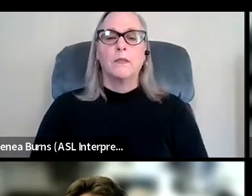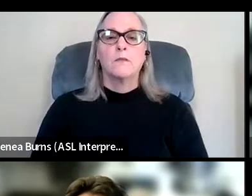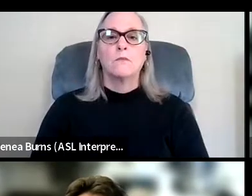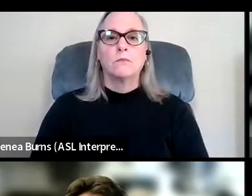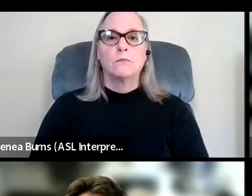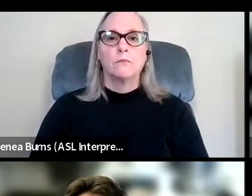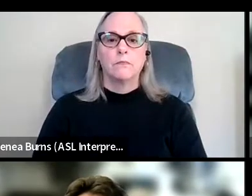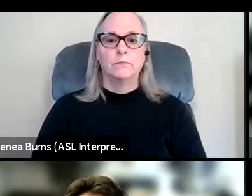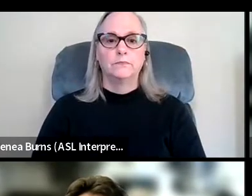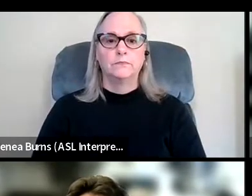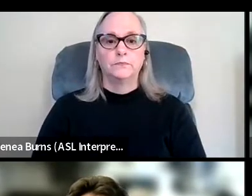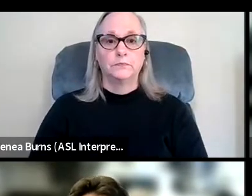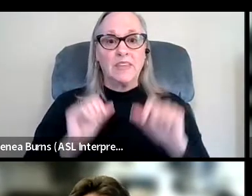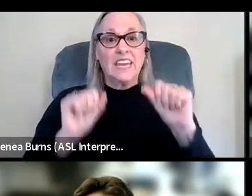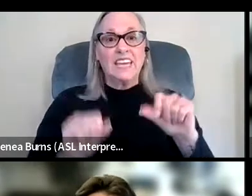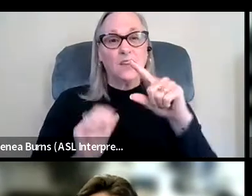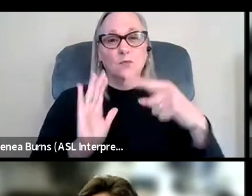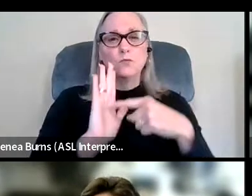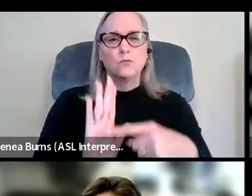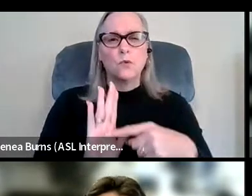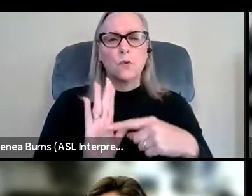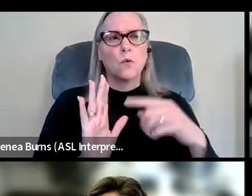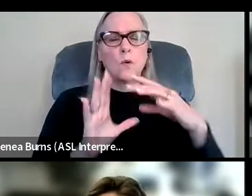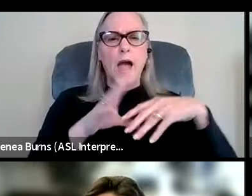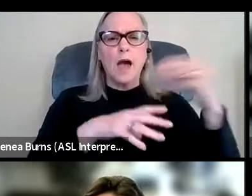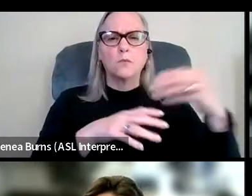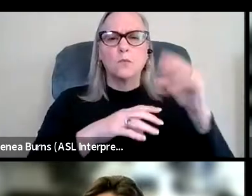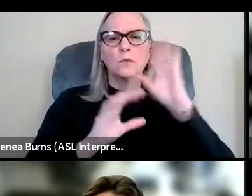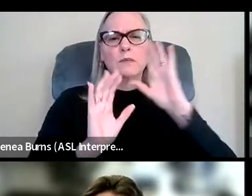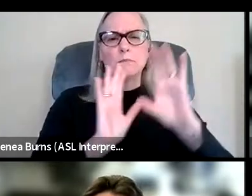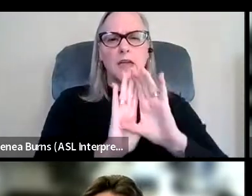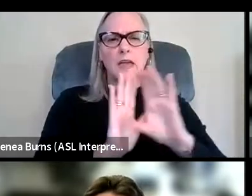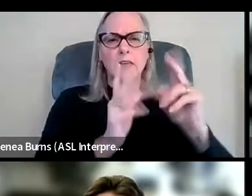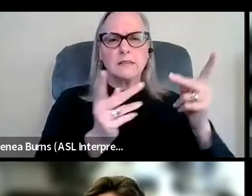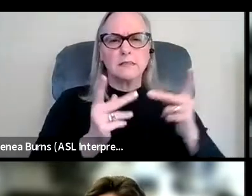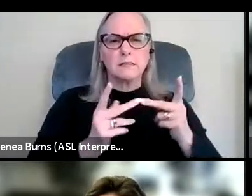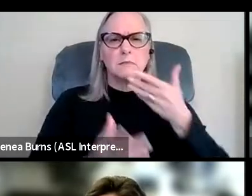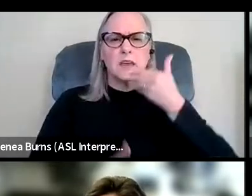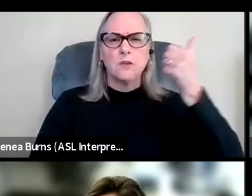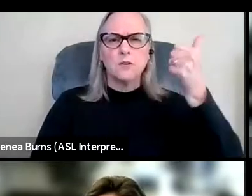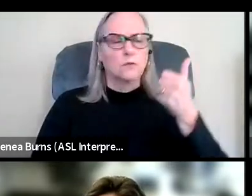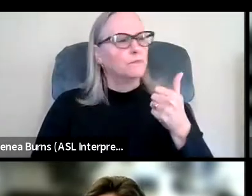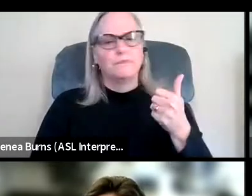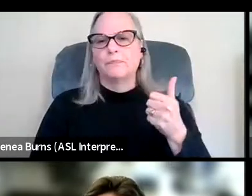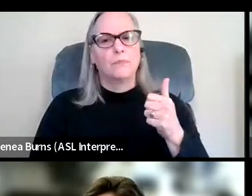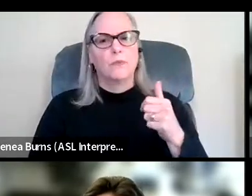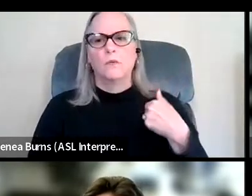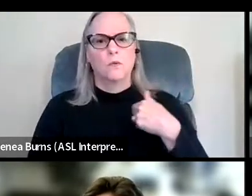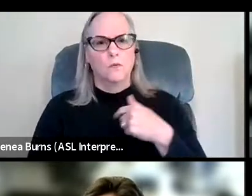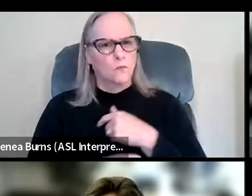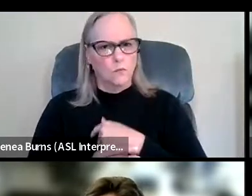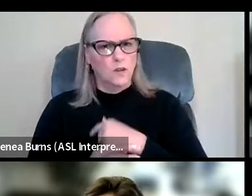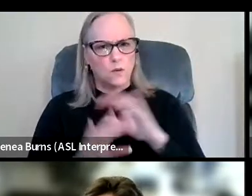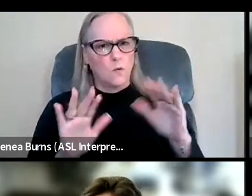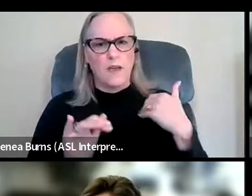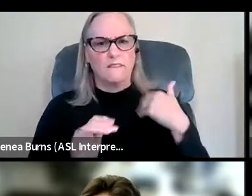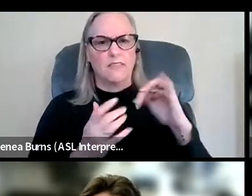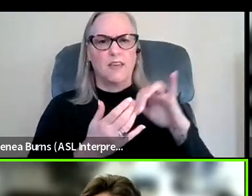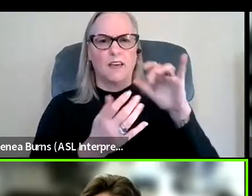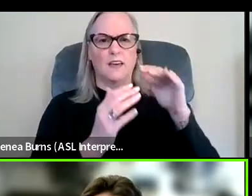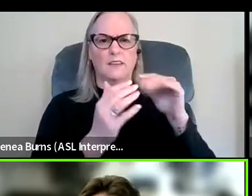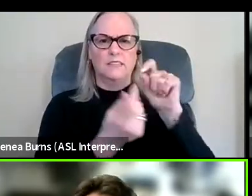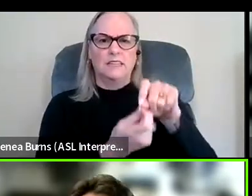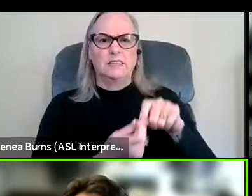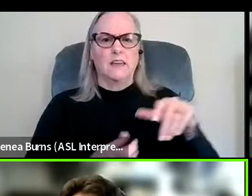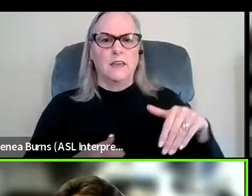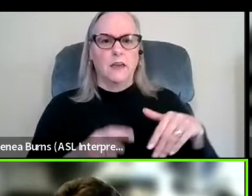we have any renderings that show the outdoor spaces? I don't know if we're yet at that granular detail. Are we, buddy? But